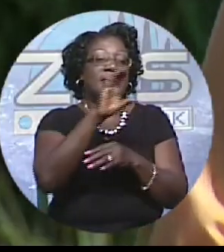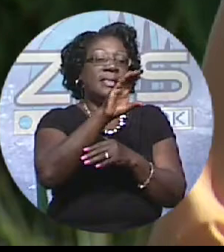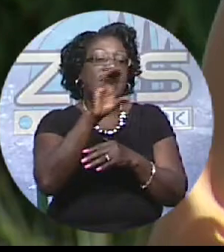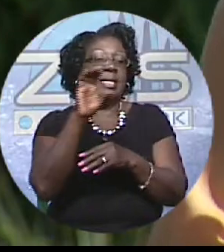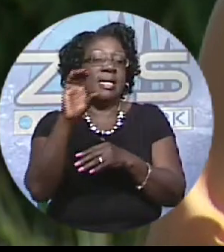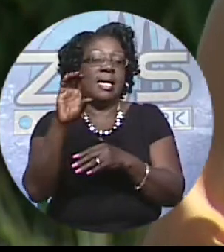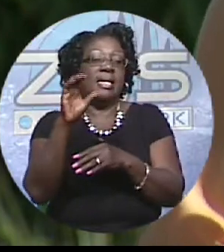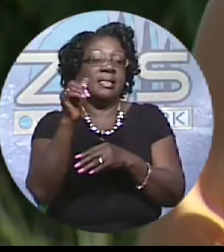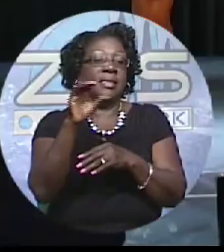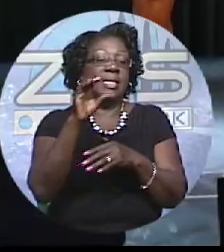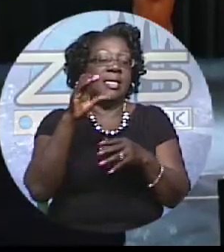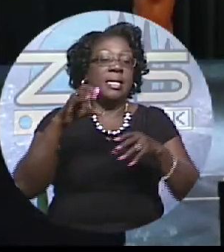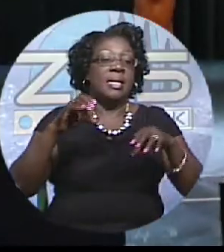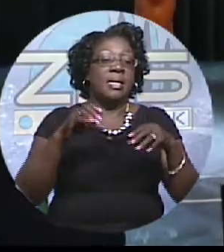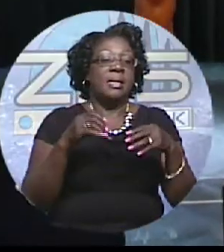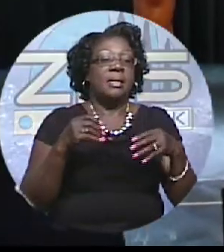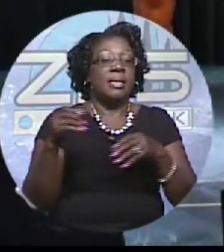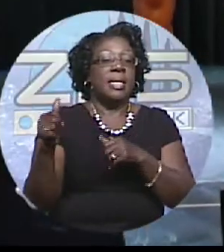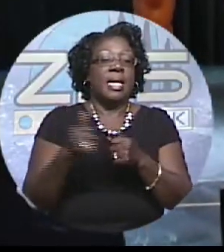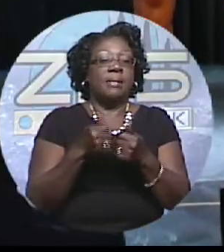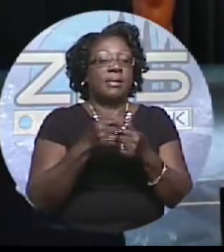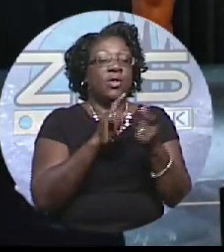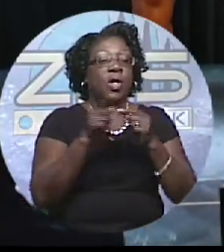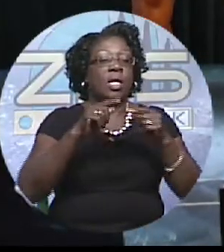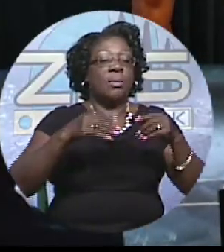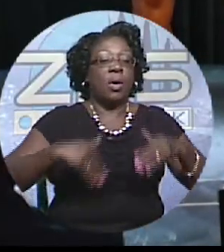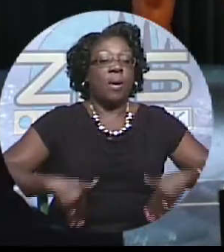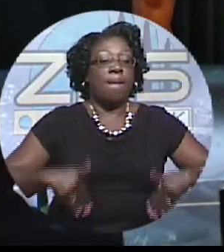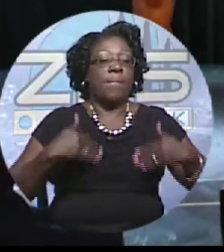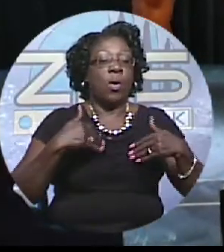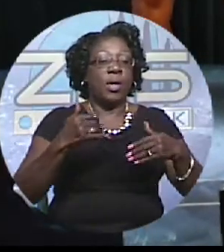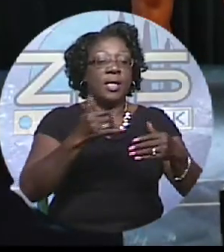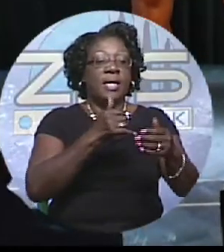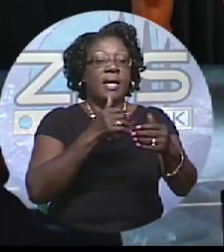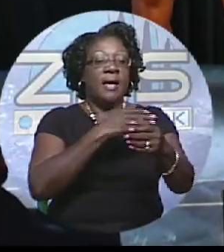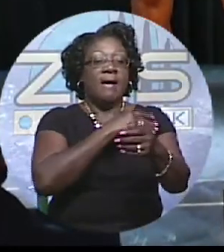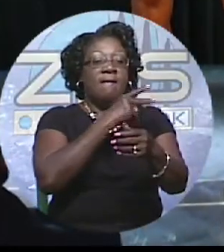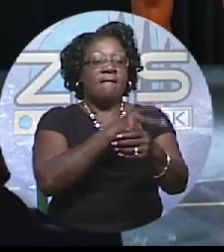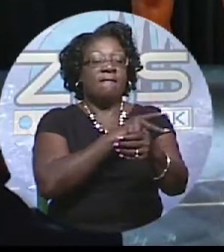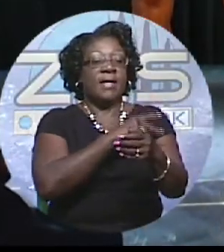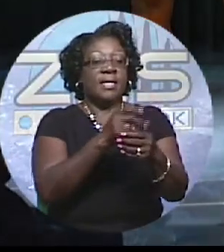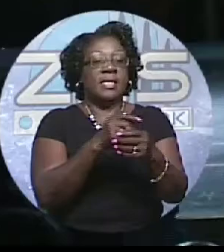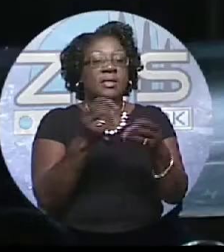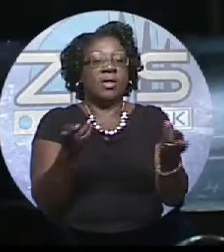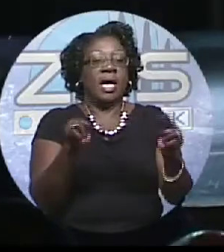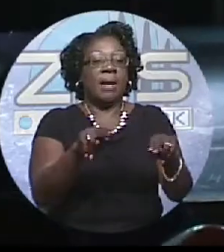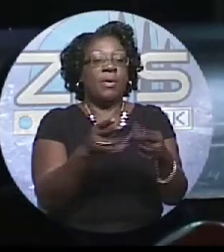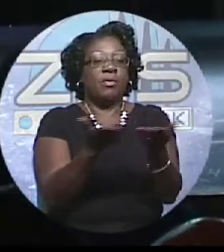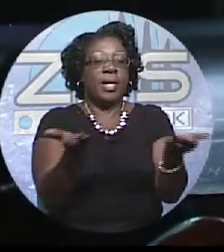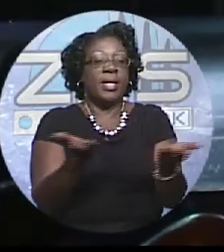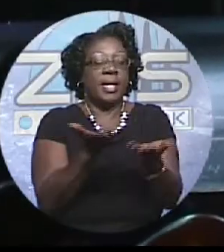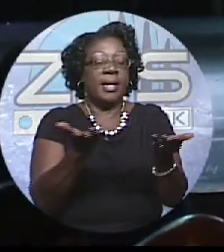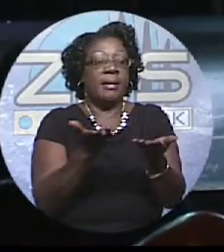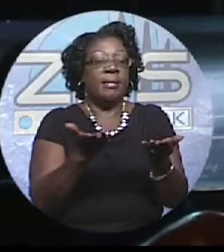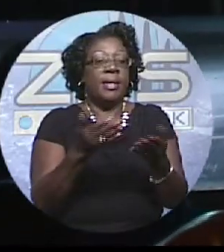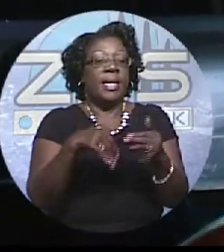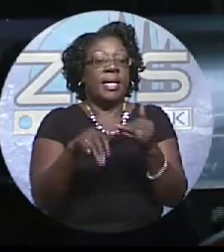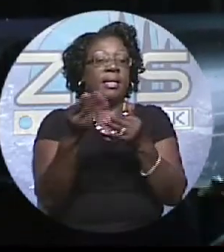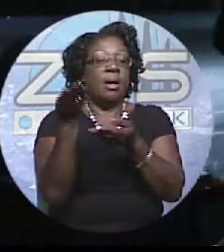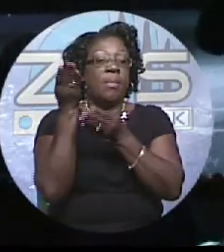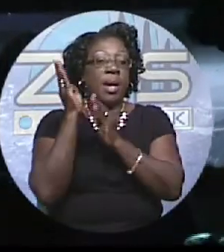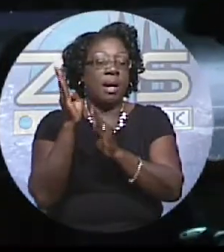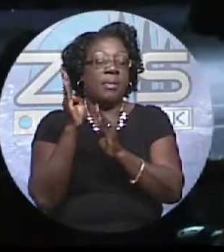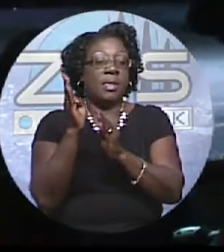we're talking bodybuilding and fitness, will take place in September right here in the 242. And folks, this is a major sporting